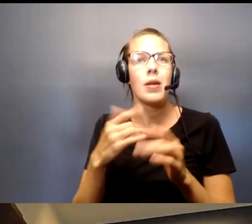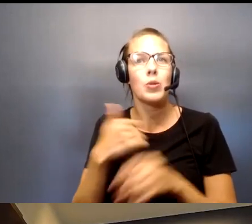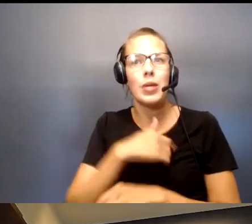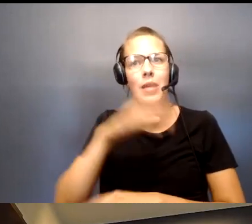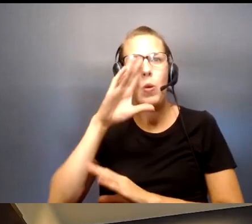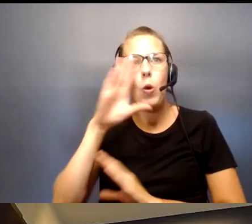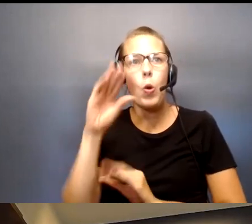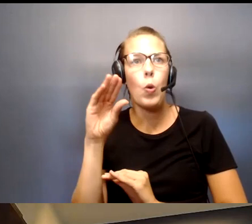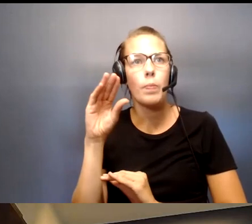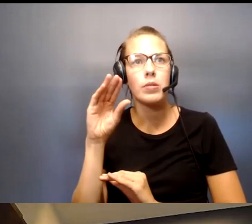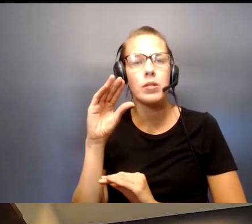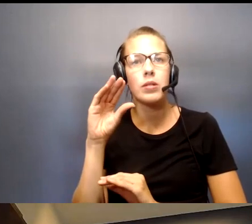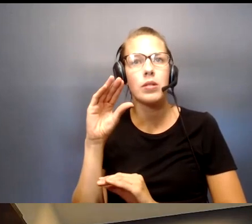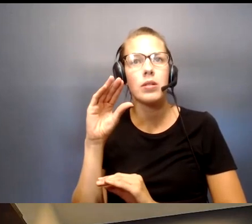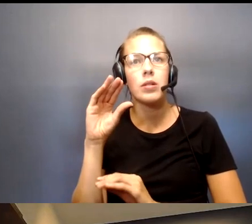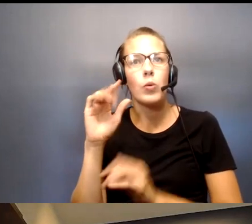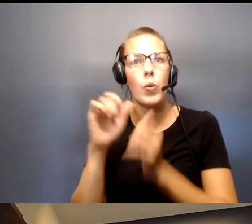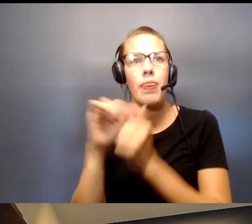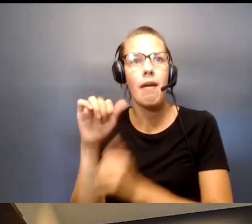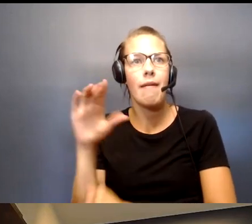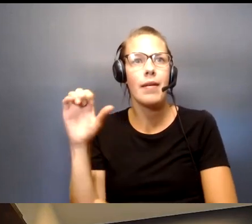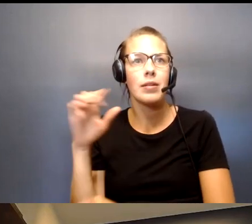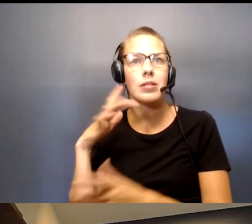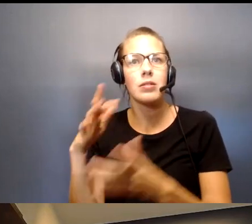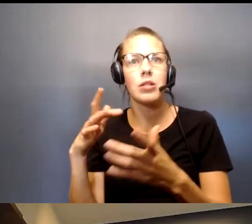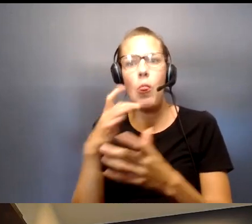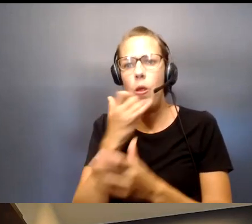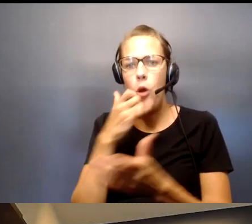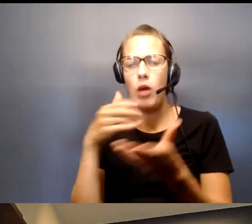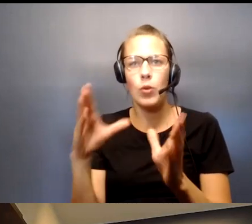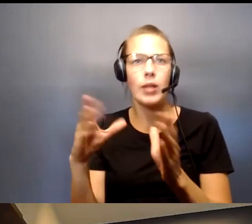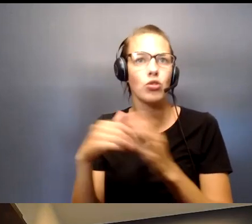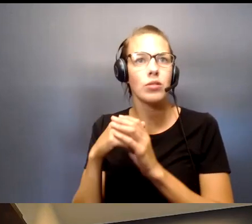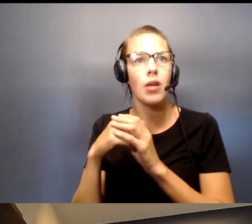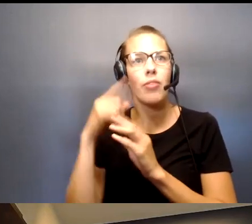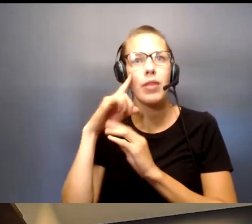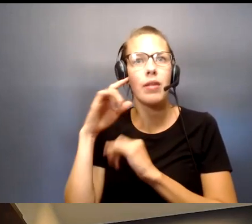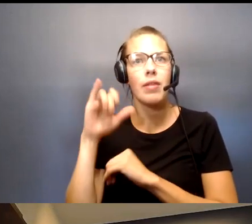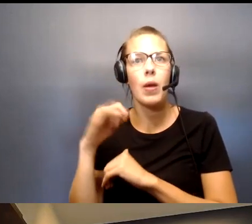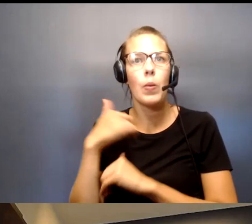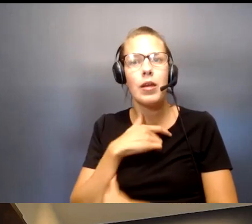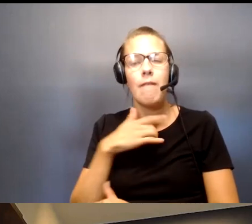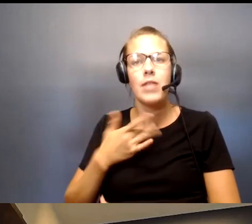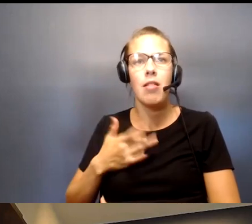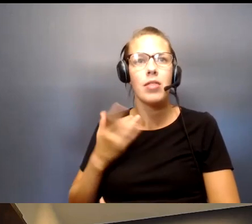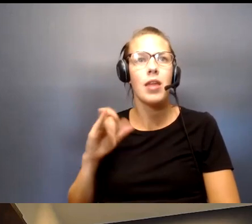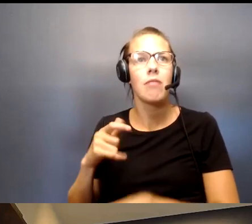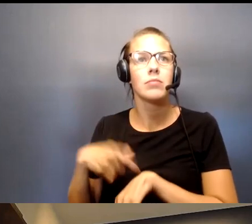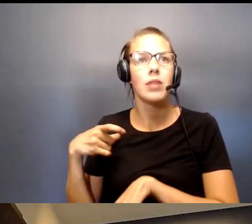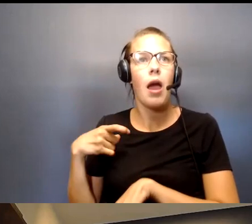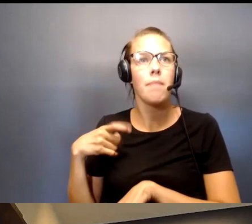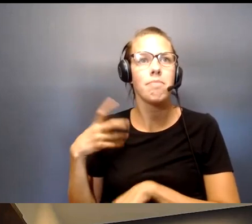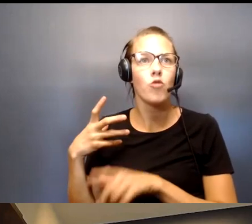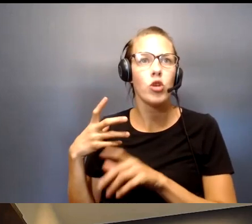hoped. And, with the cases going in the wrong direction, I think we just felt it was time for a big